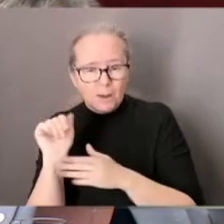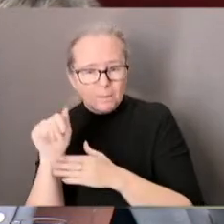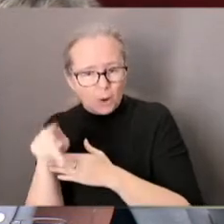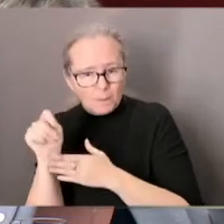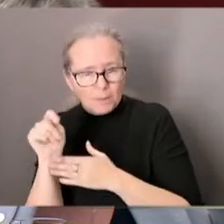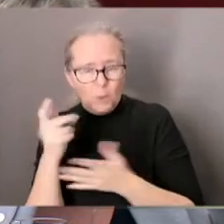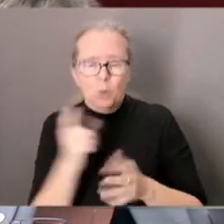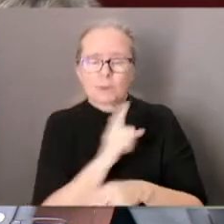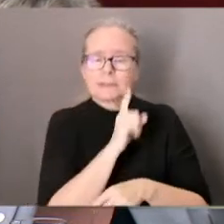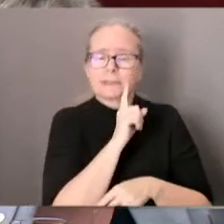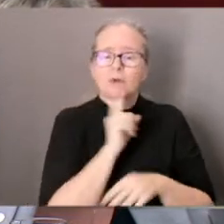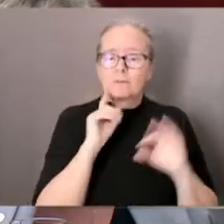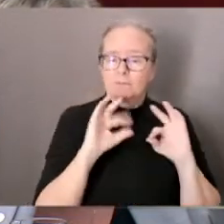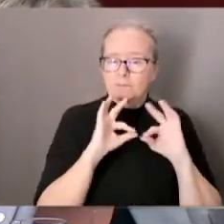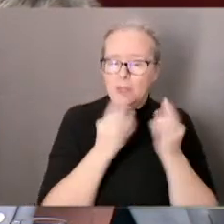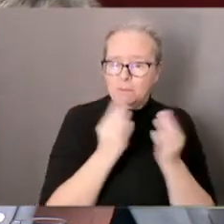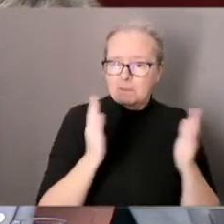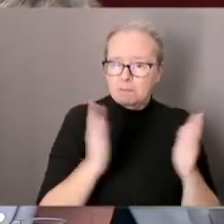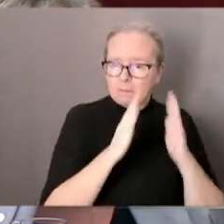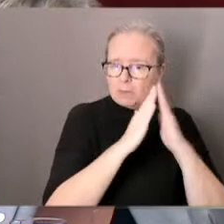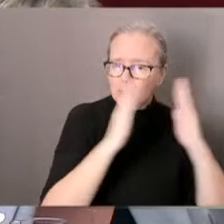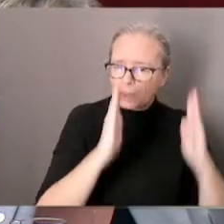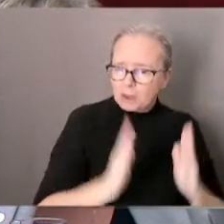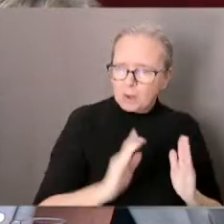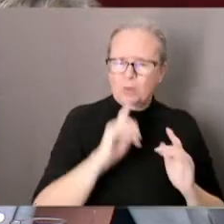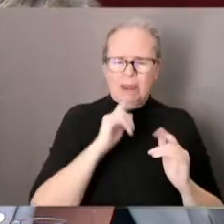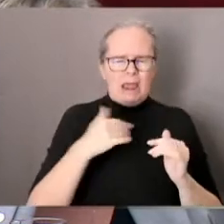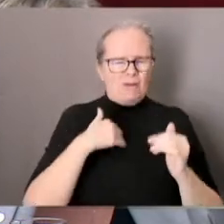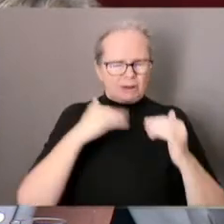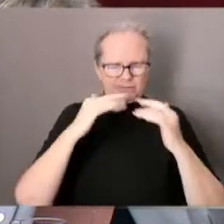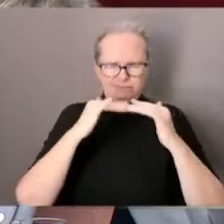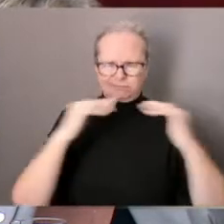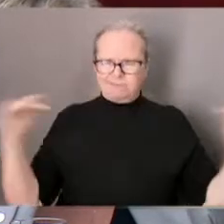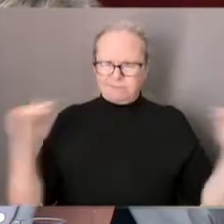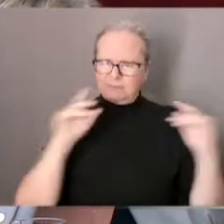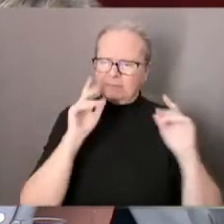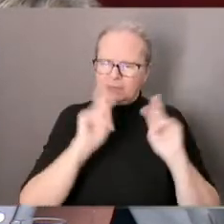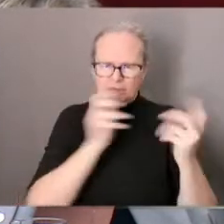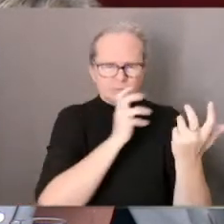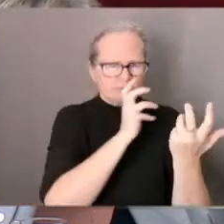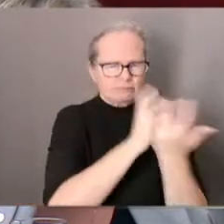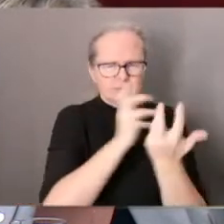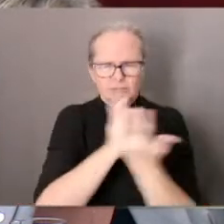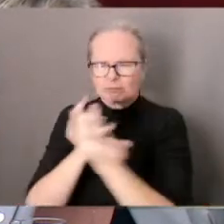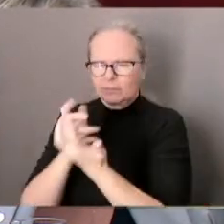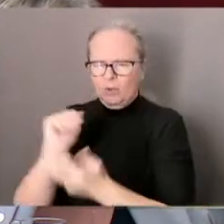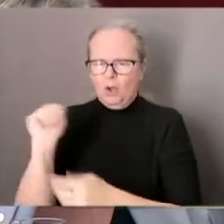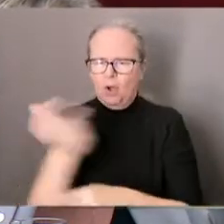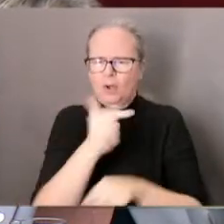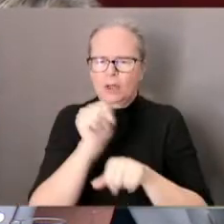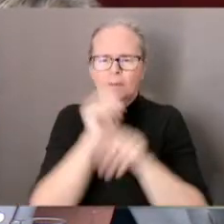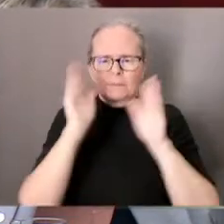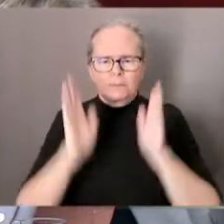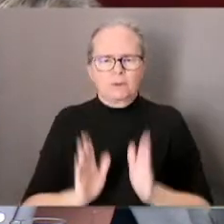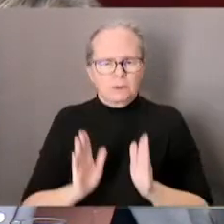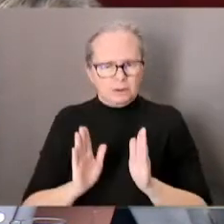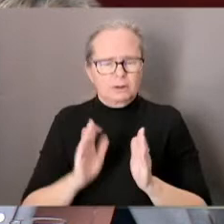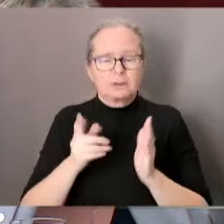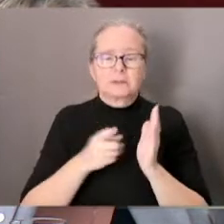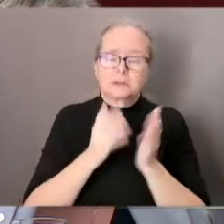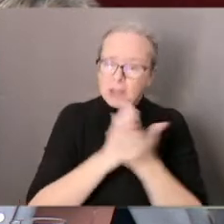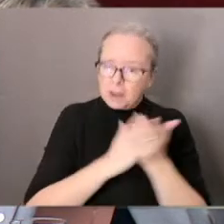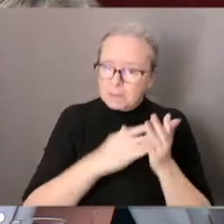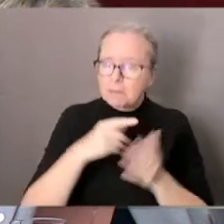not to mention the perfect downsizer for the retiring Alberton looking to free up Equity to live a better active age or life